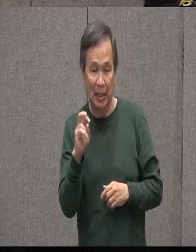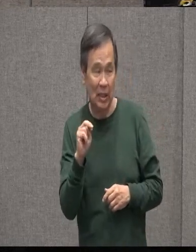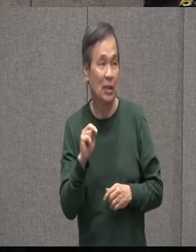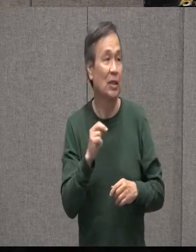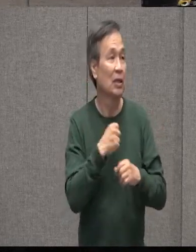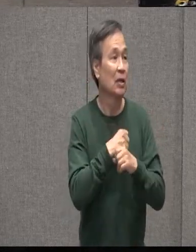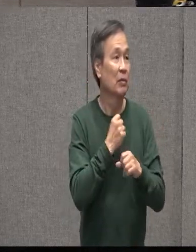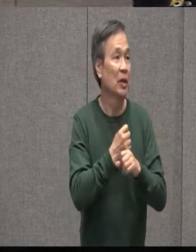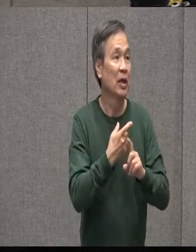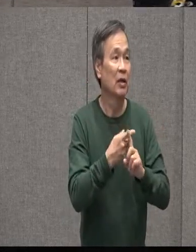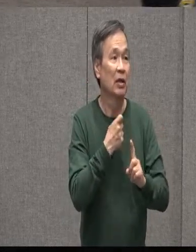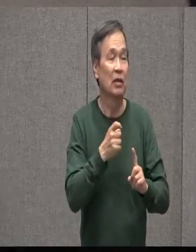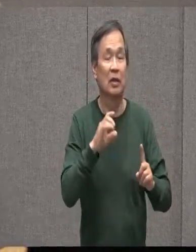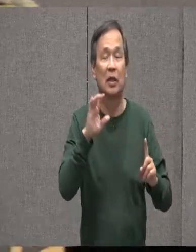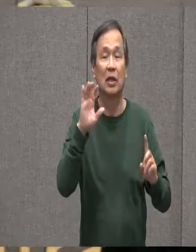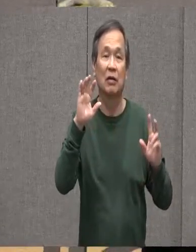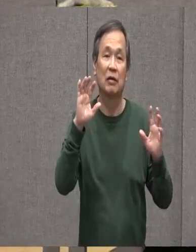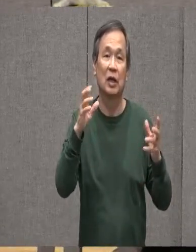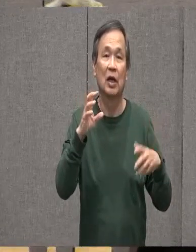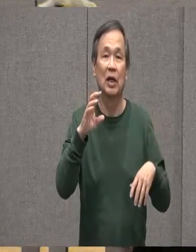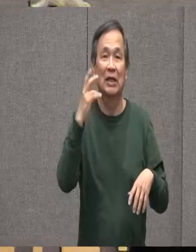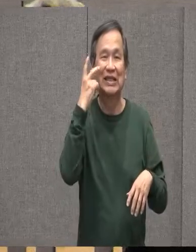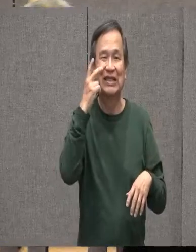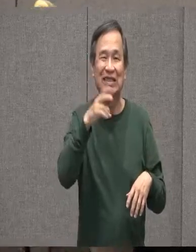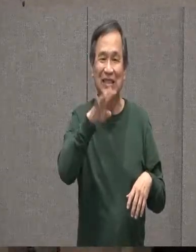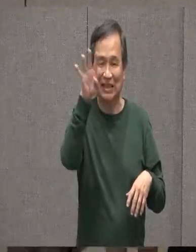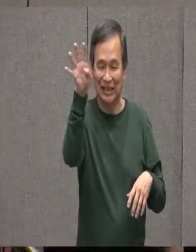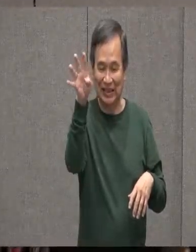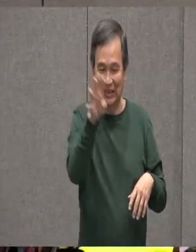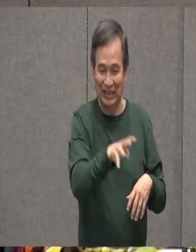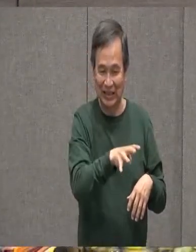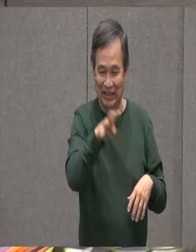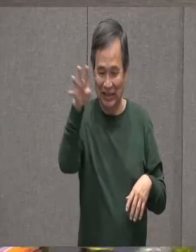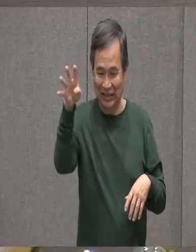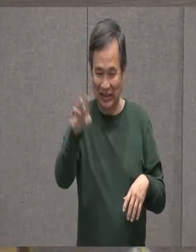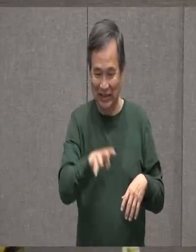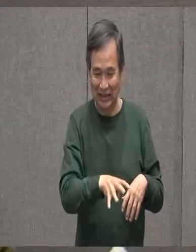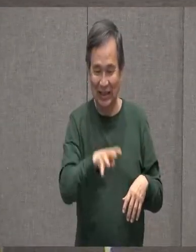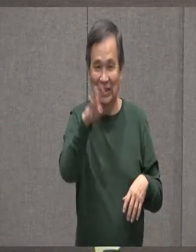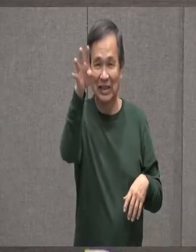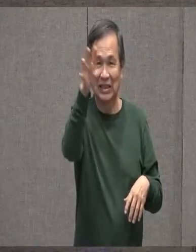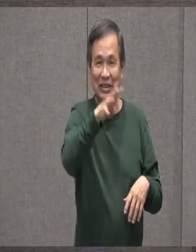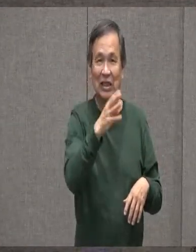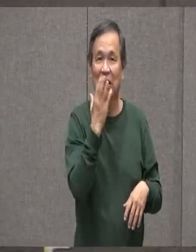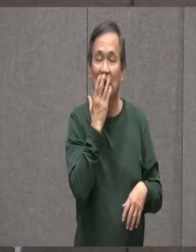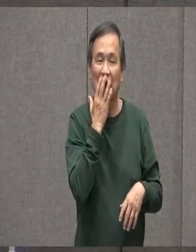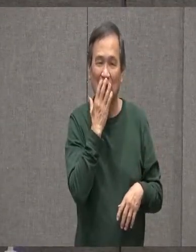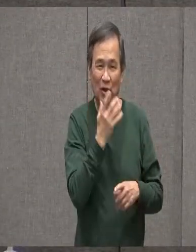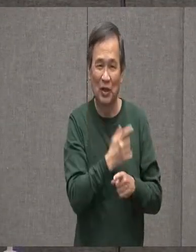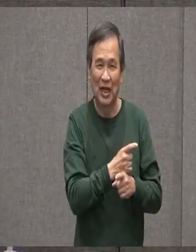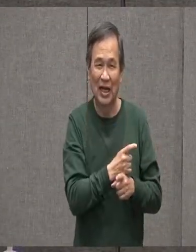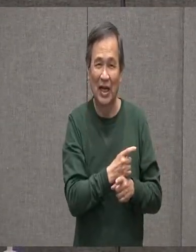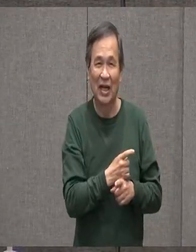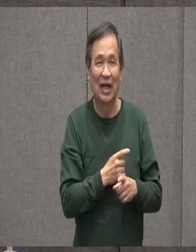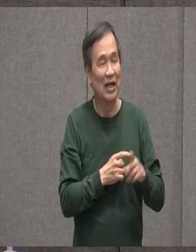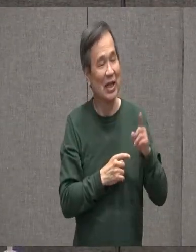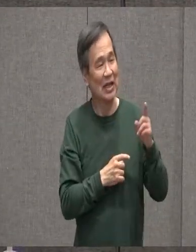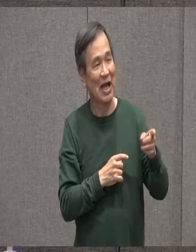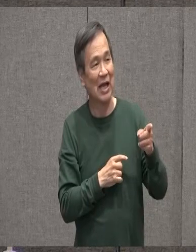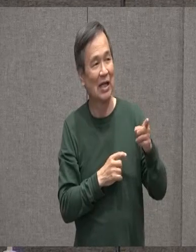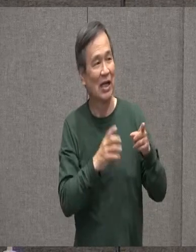skills. So it's a little bit fun to figure out how and what it's asking you to solve. But you're also using your logic, your